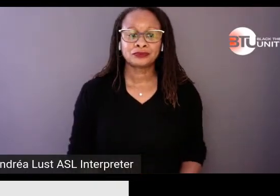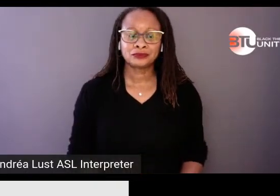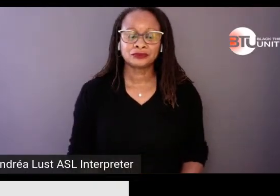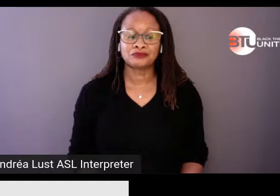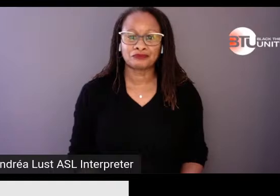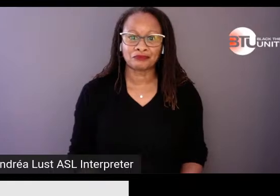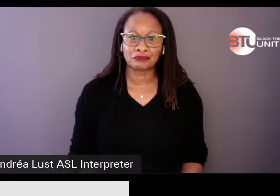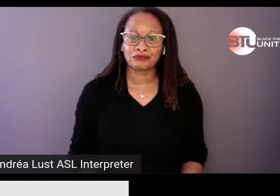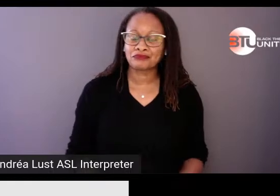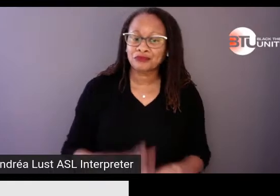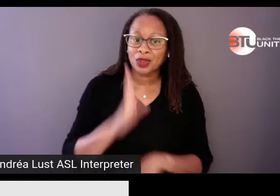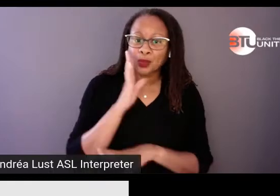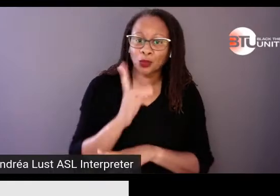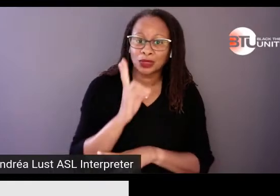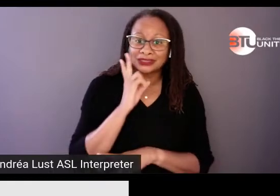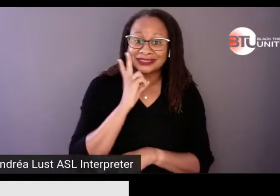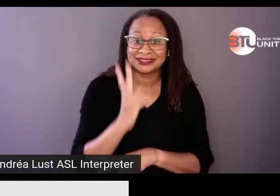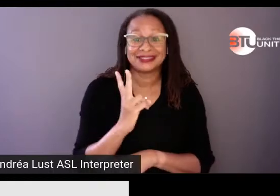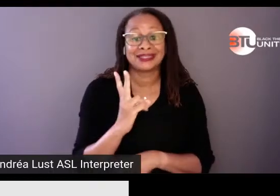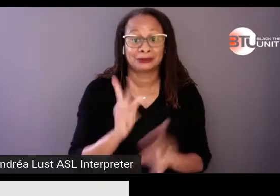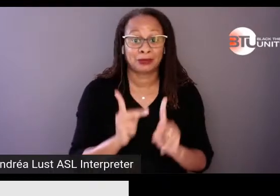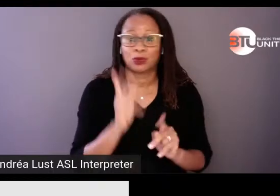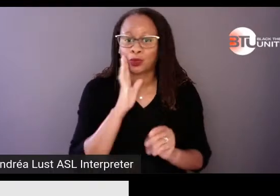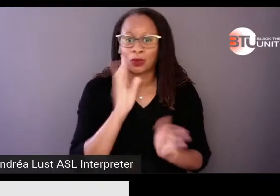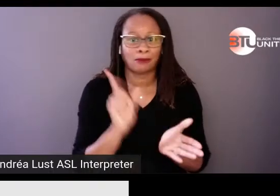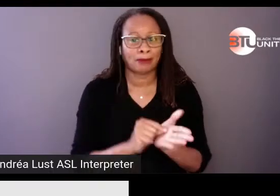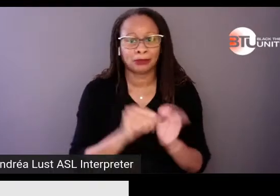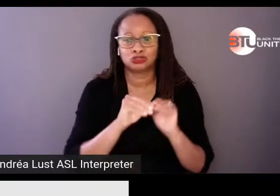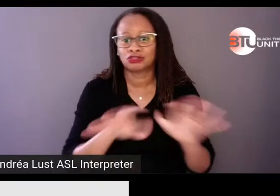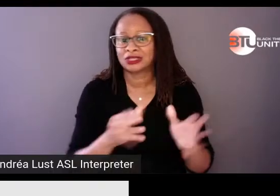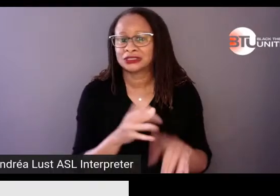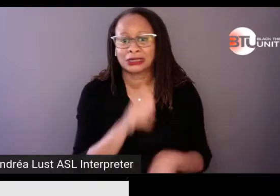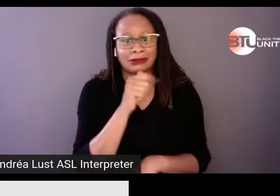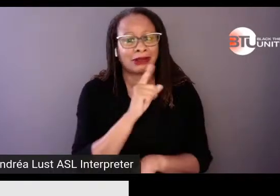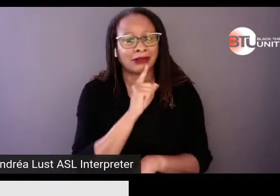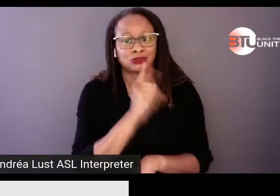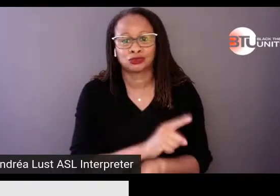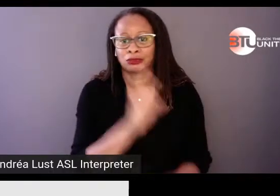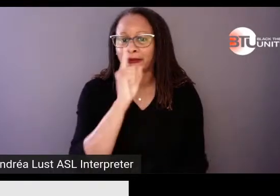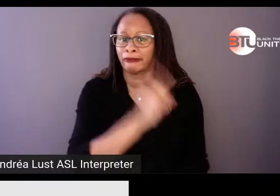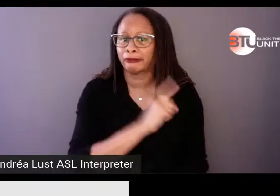You'll see that people will publish things that are absolutely untrue.